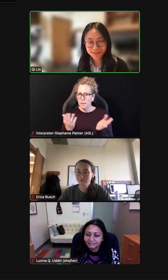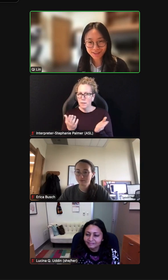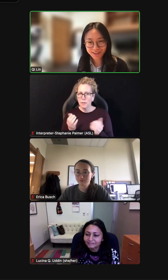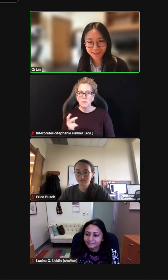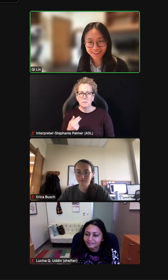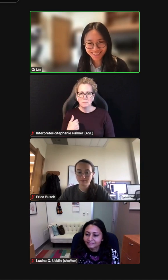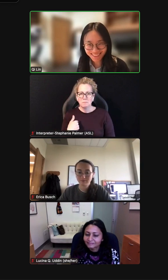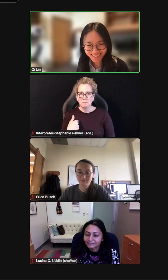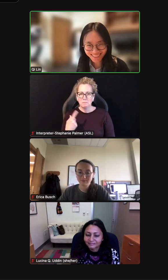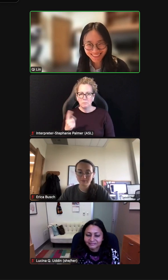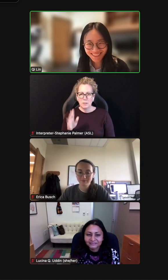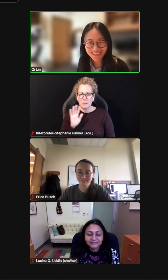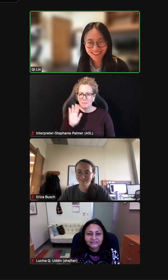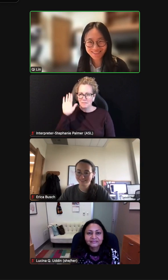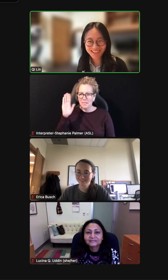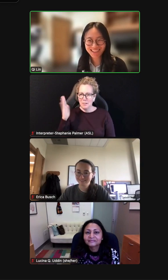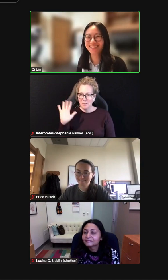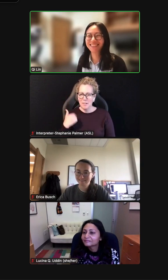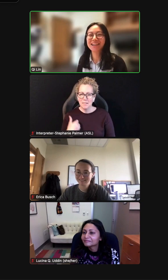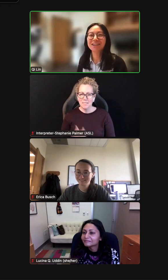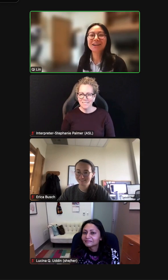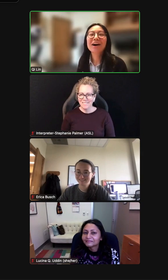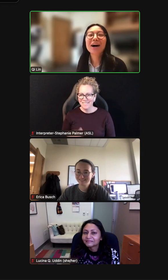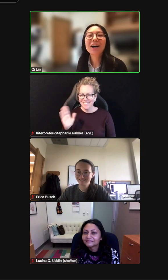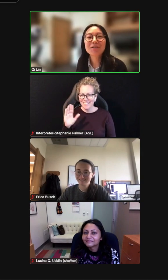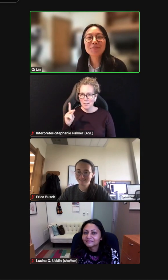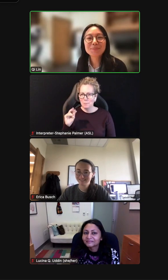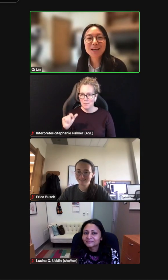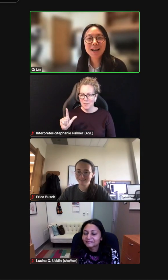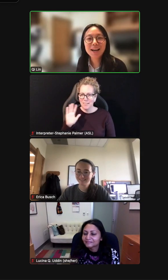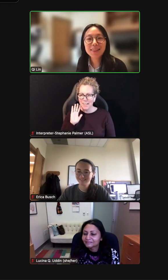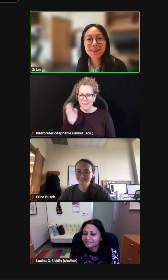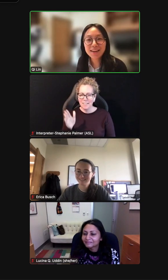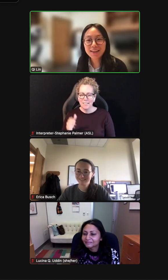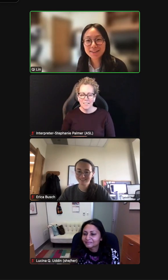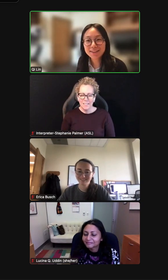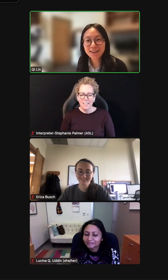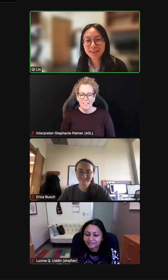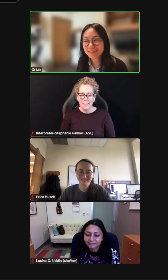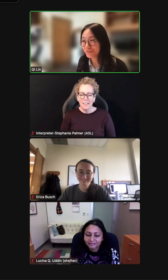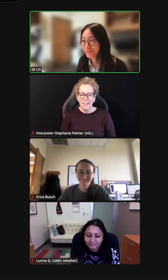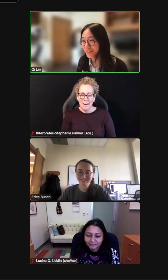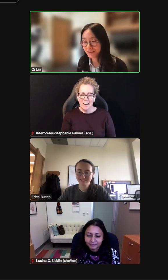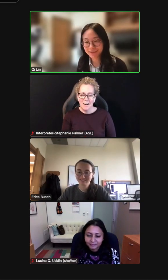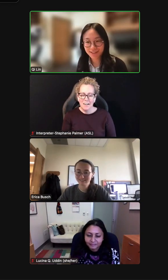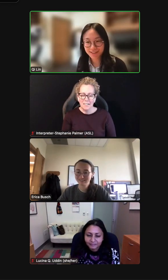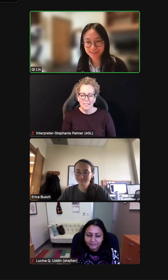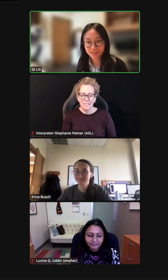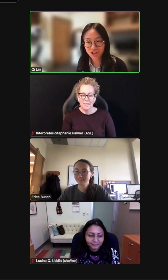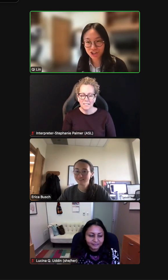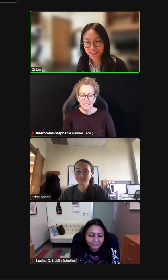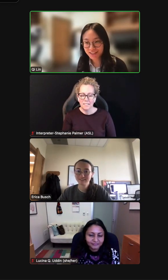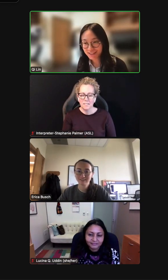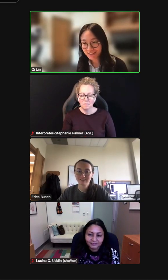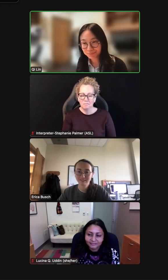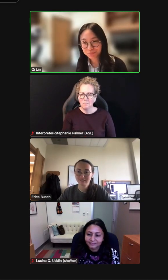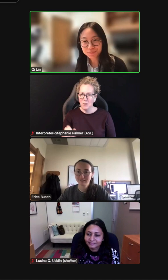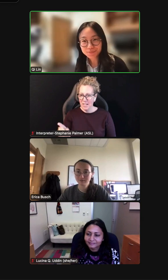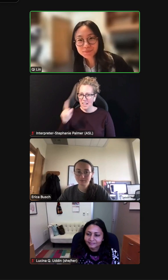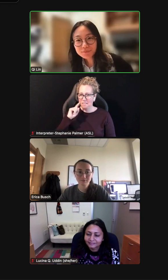someone raised their hand. Hi, Paula. Then I guess we can get